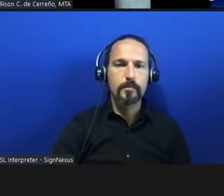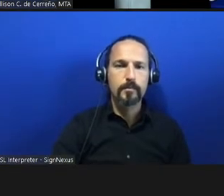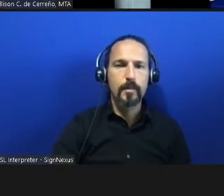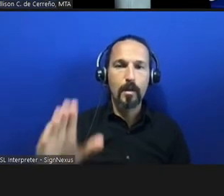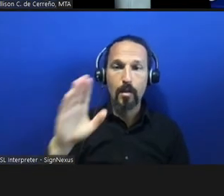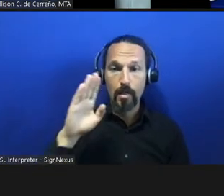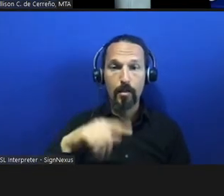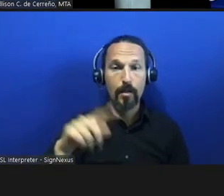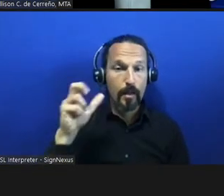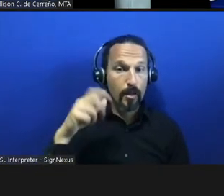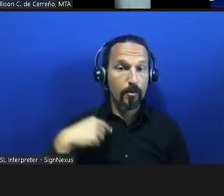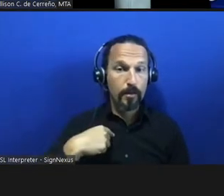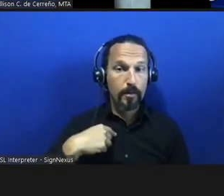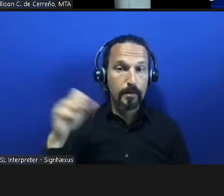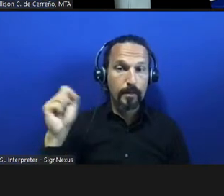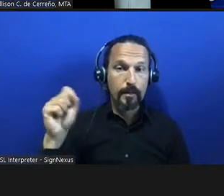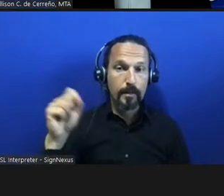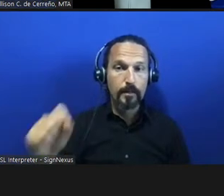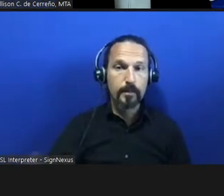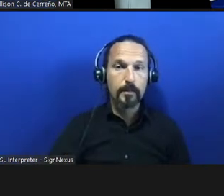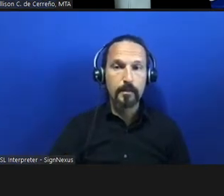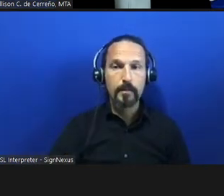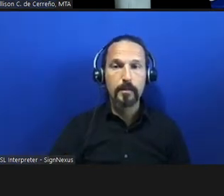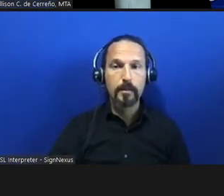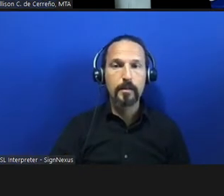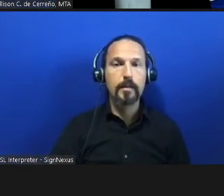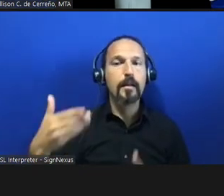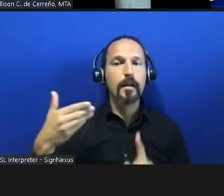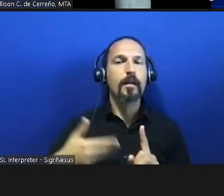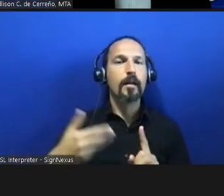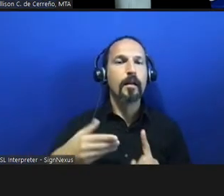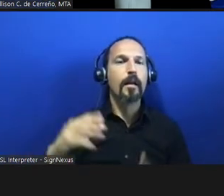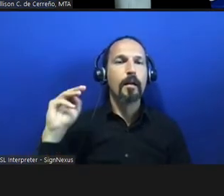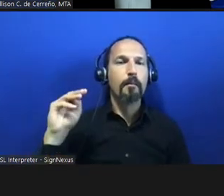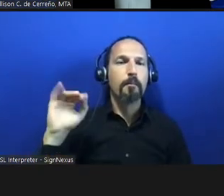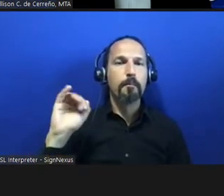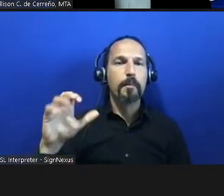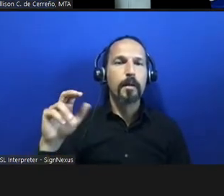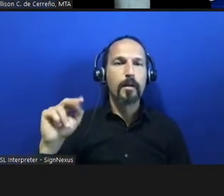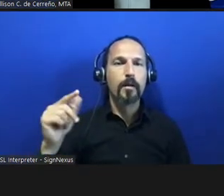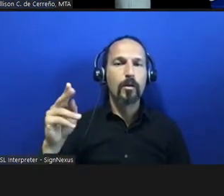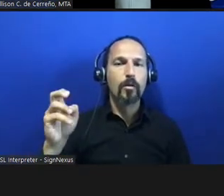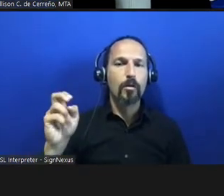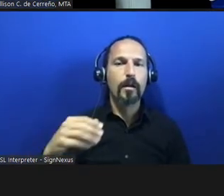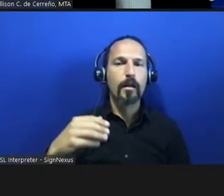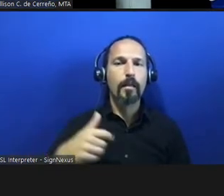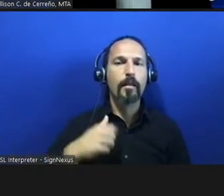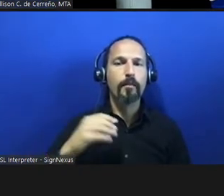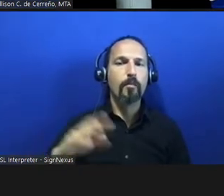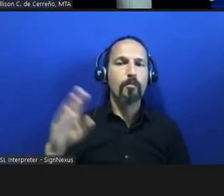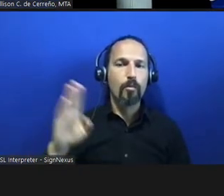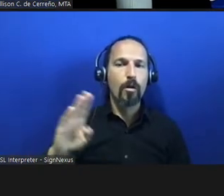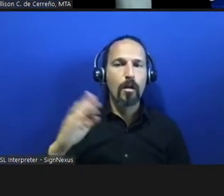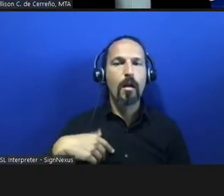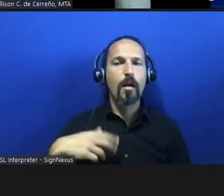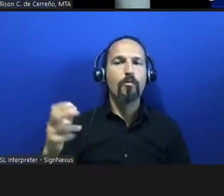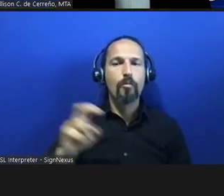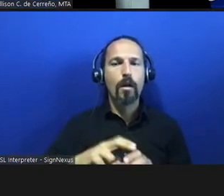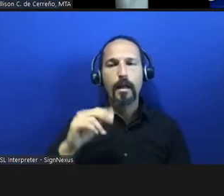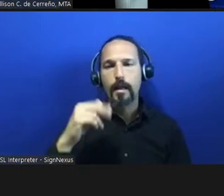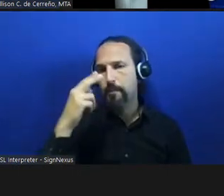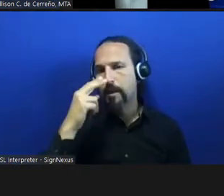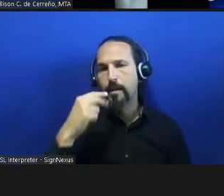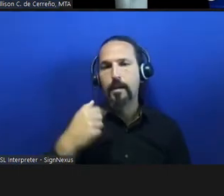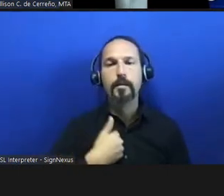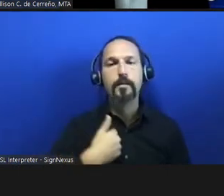hi can everyone hear me yes we can my name is Michael Nguyen and I live in Bedford Stuyvesant in Brooklyn I'm a writer and comedian as